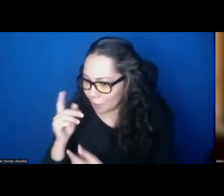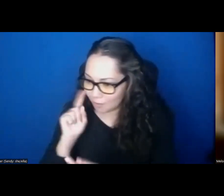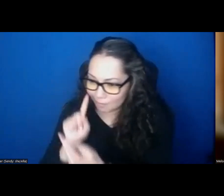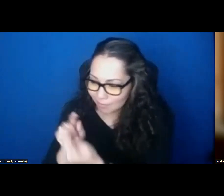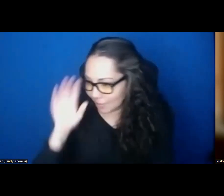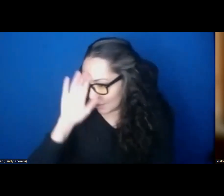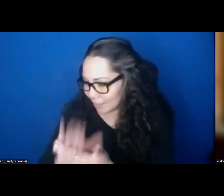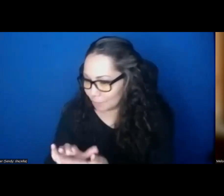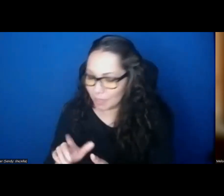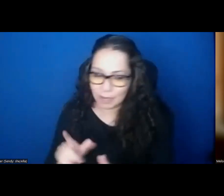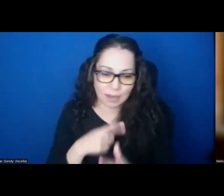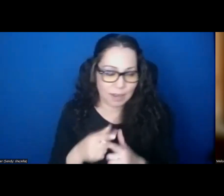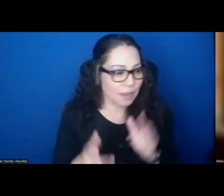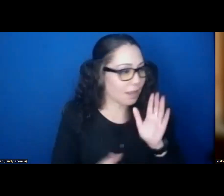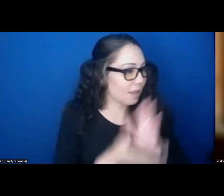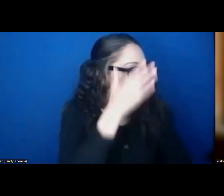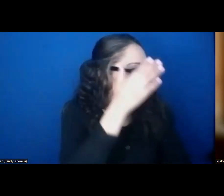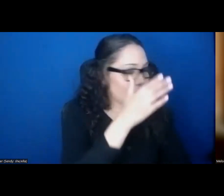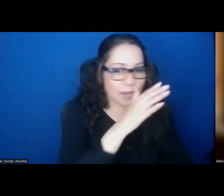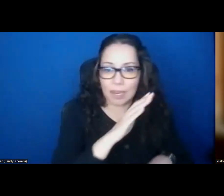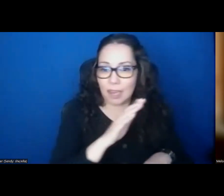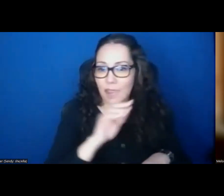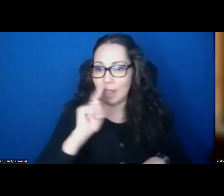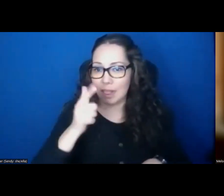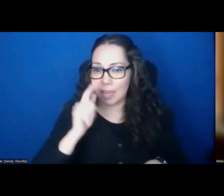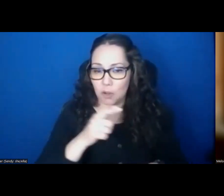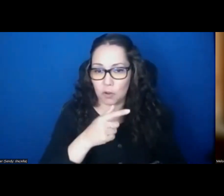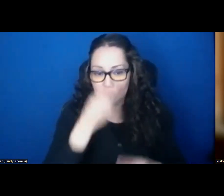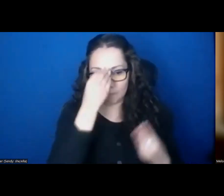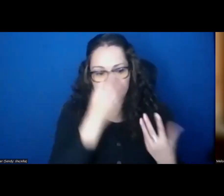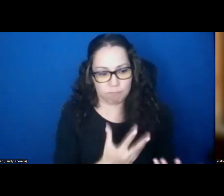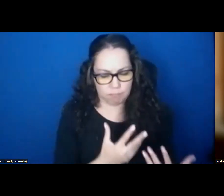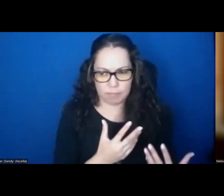Was called later in the day to tell me that I couldn't come back to see him that night.